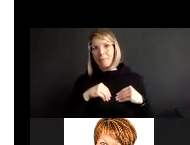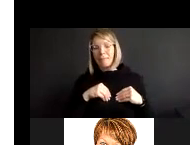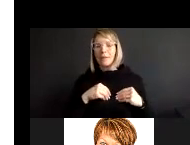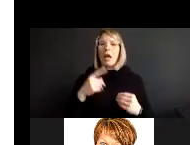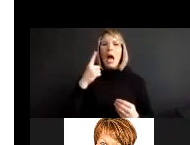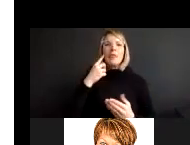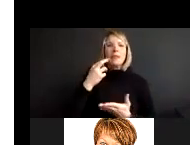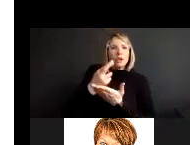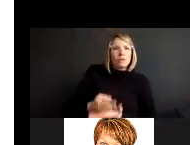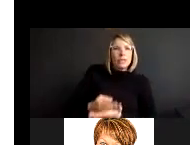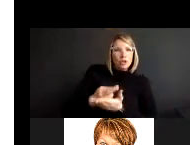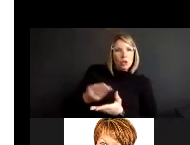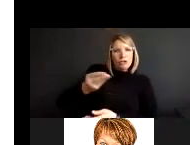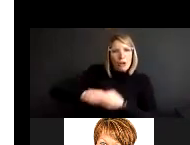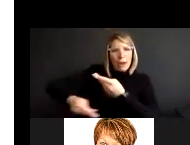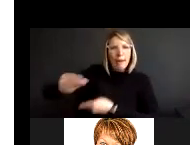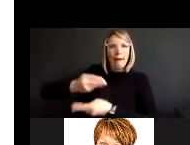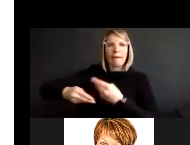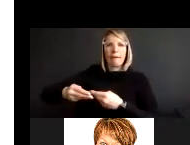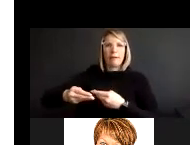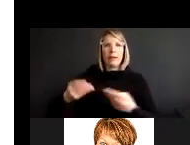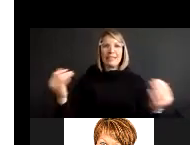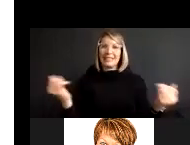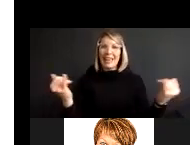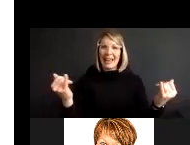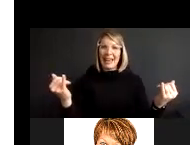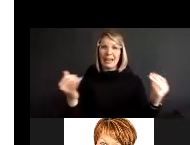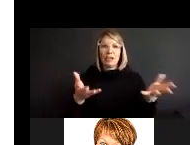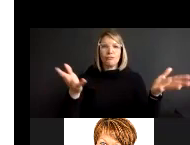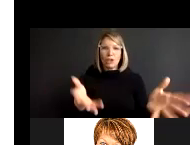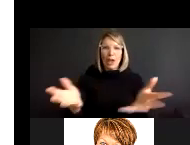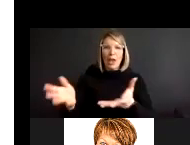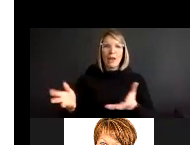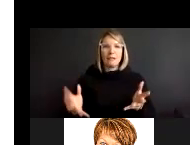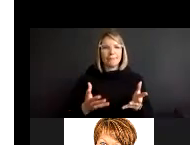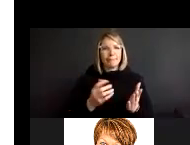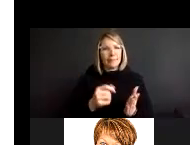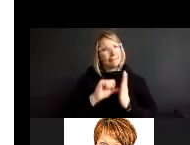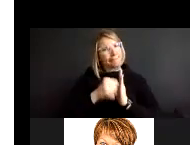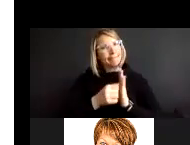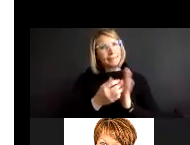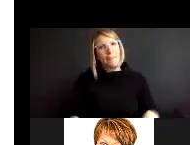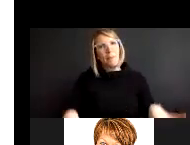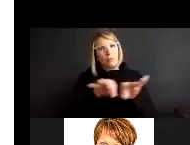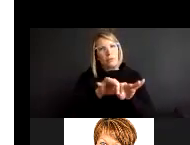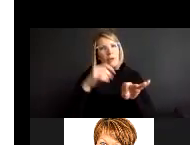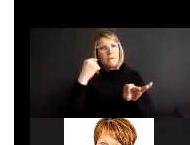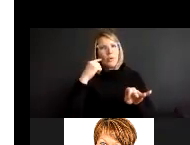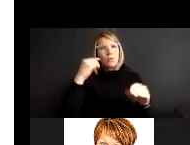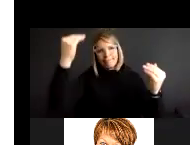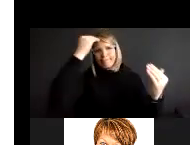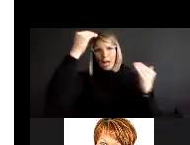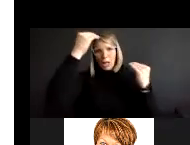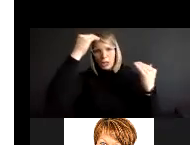be key. And I think conversations like this that we're having today are going to be essential, again, for moving forward on these conversations and